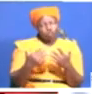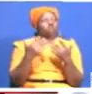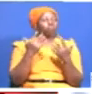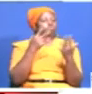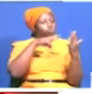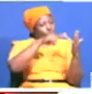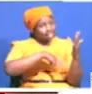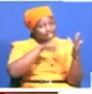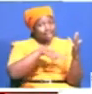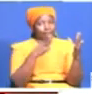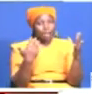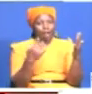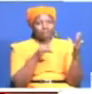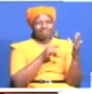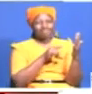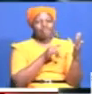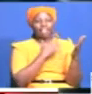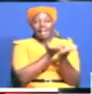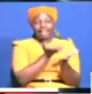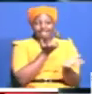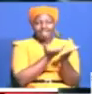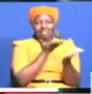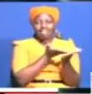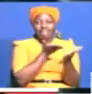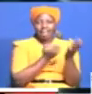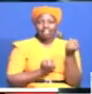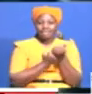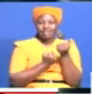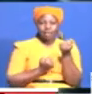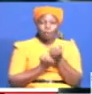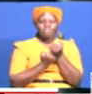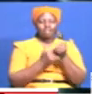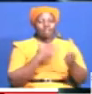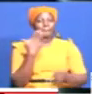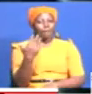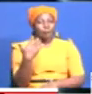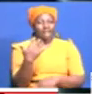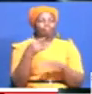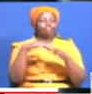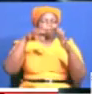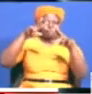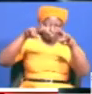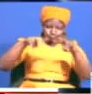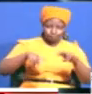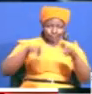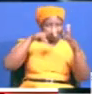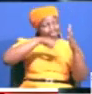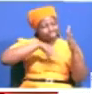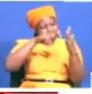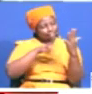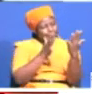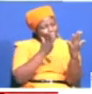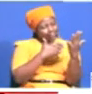document, the evidence in chief in support of the document, the cross-exam on the document, and